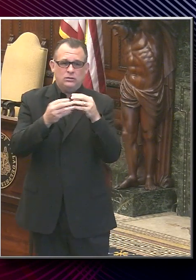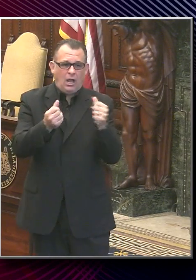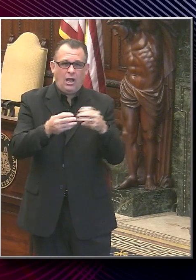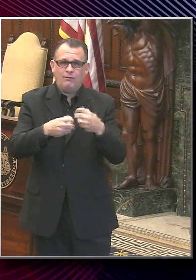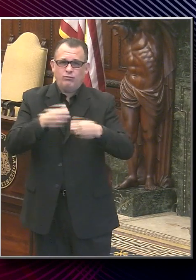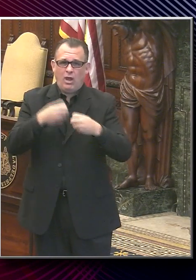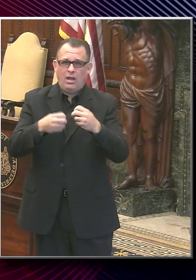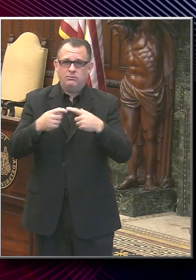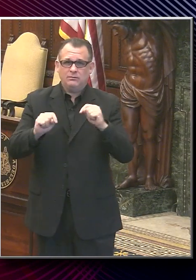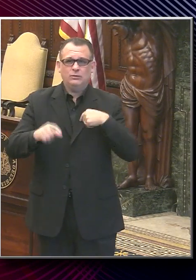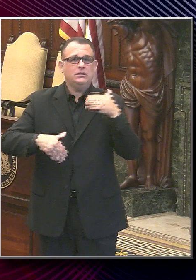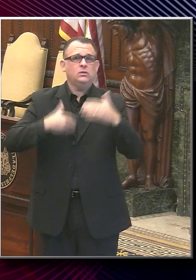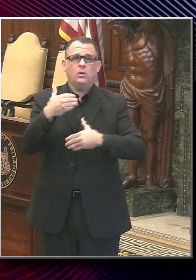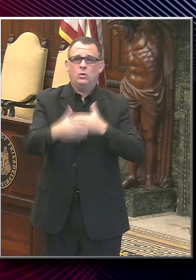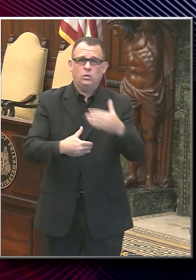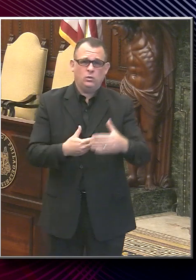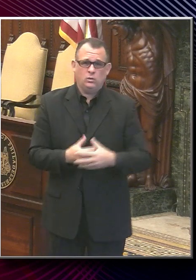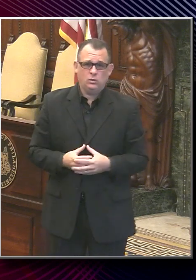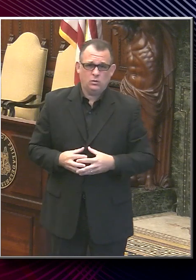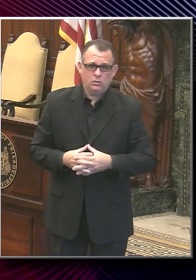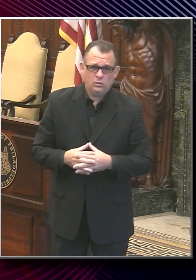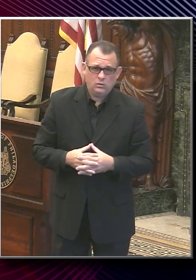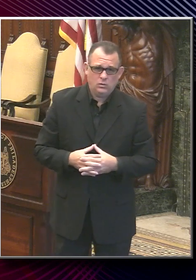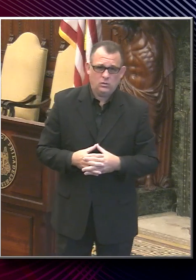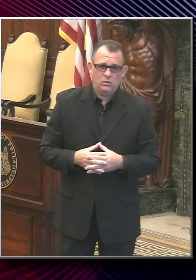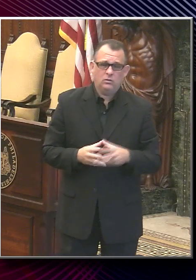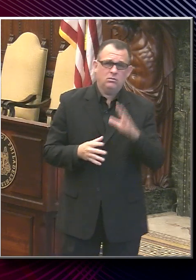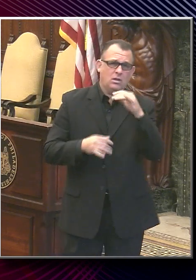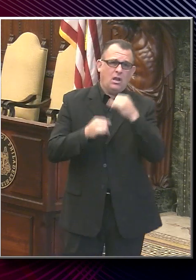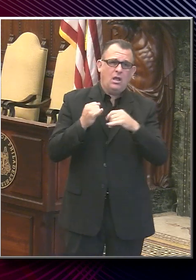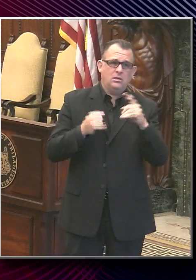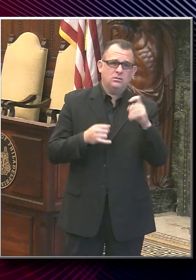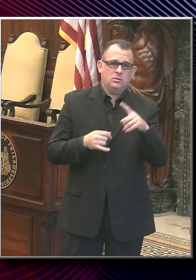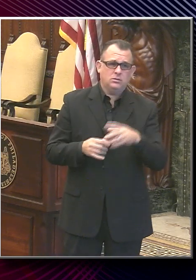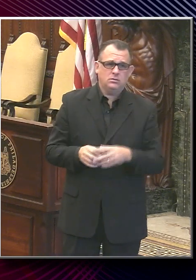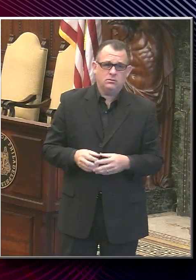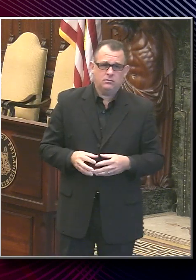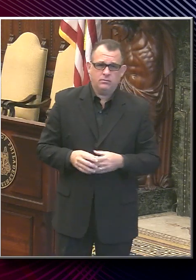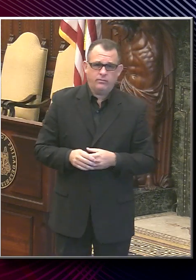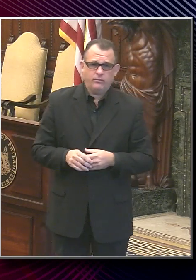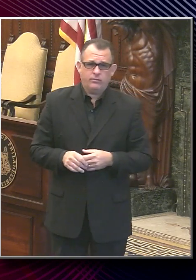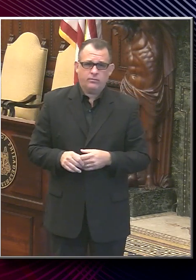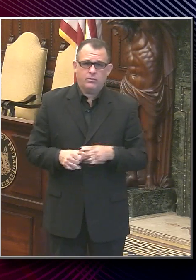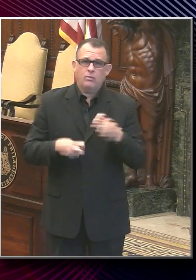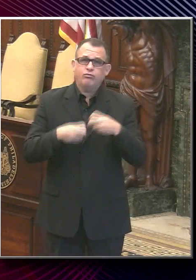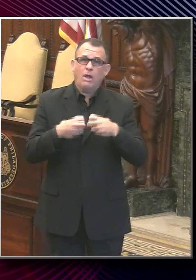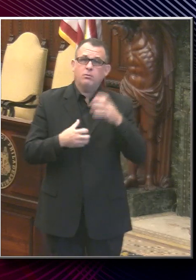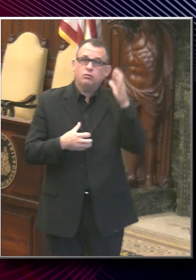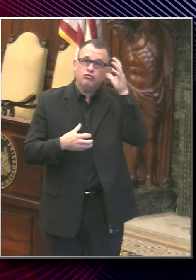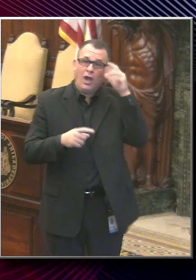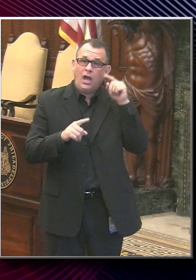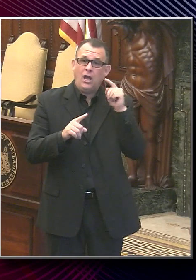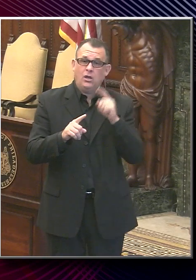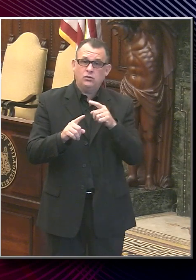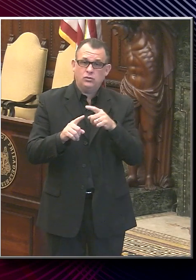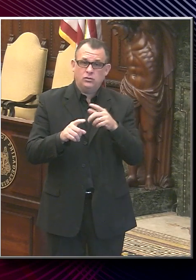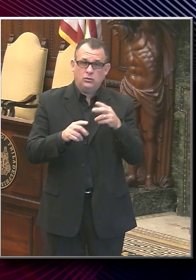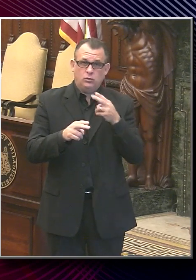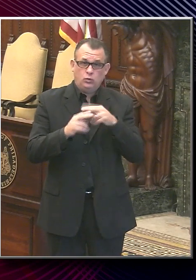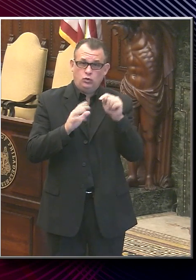Okay. And one last question. You mentioned that the problem with trash pickup is a short-term